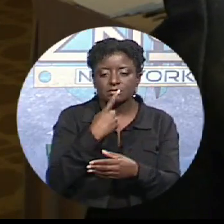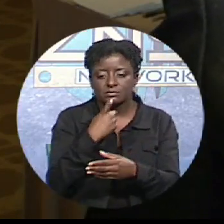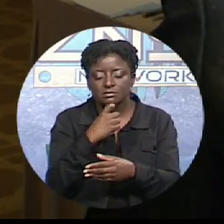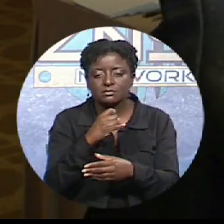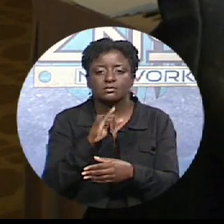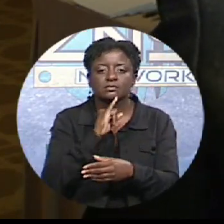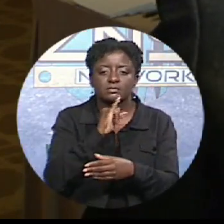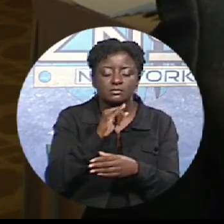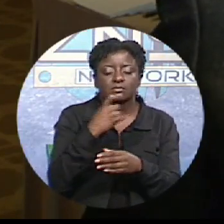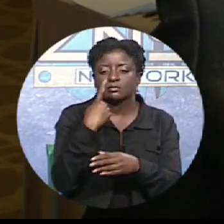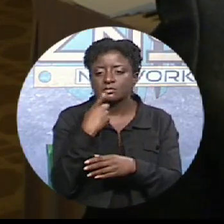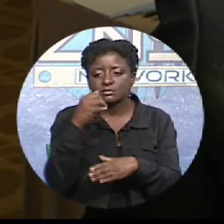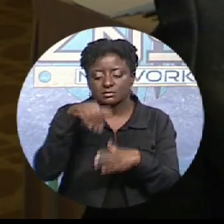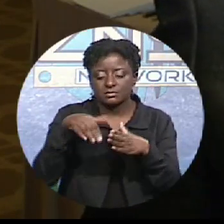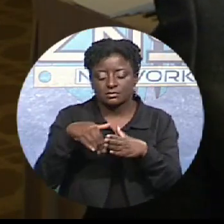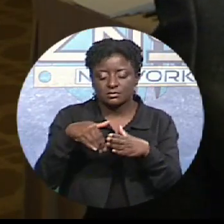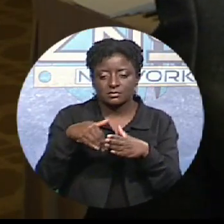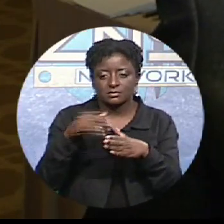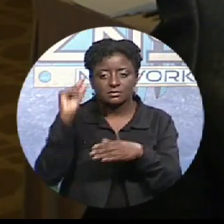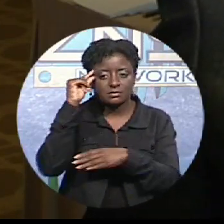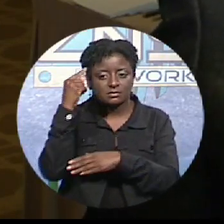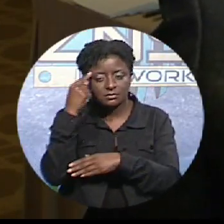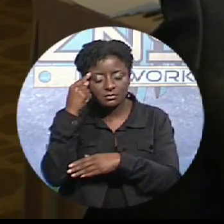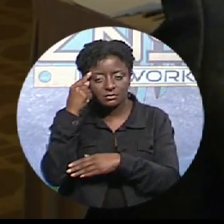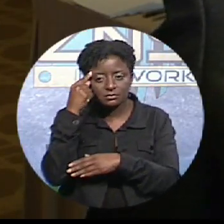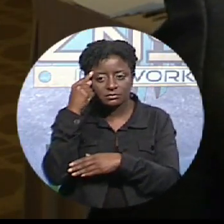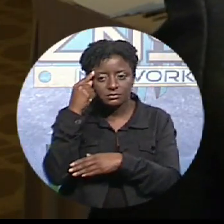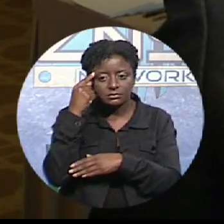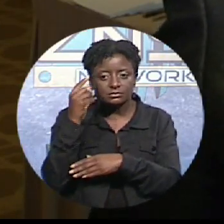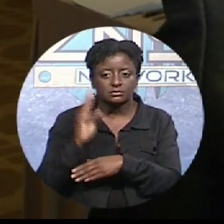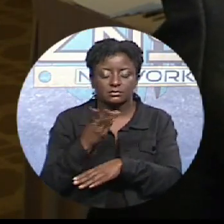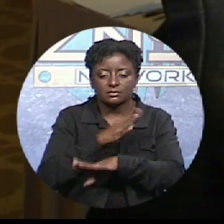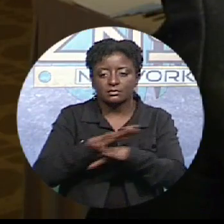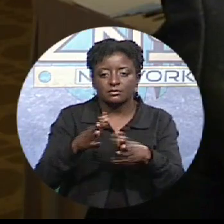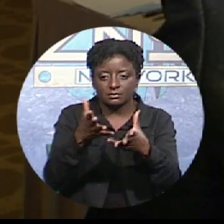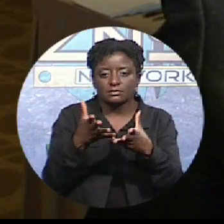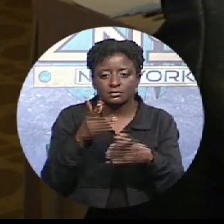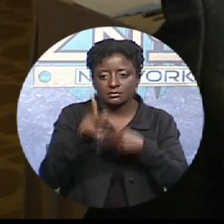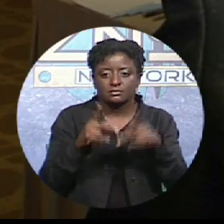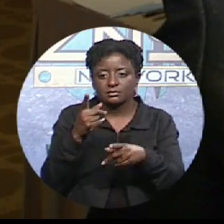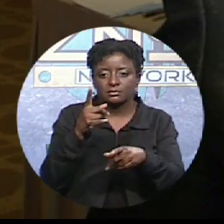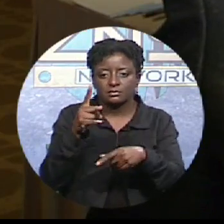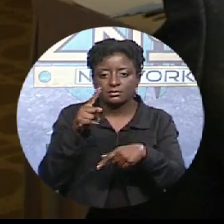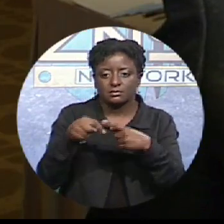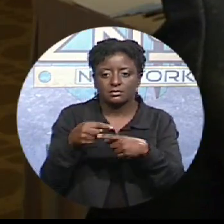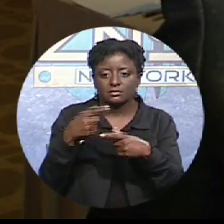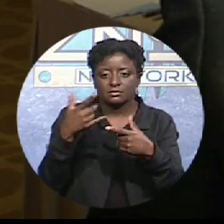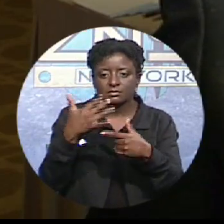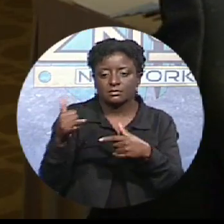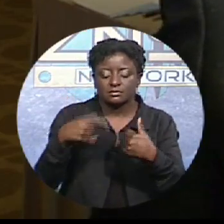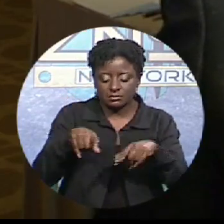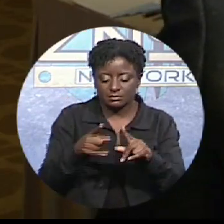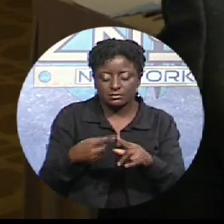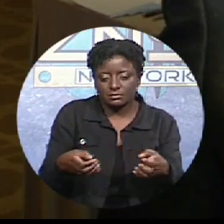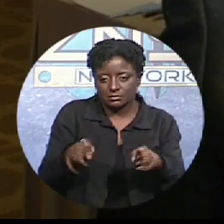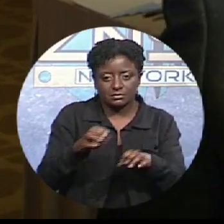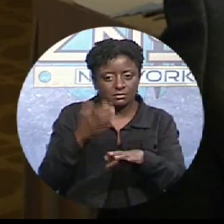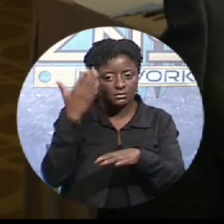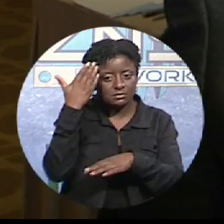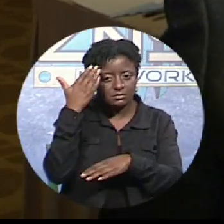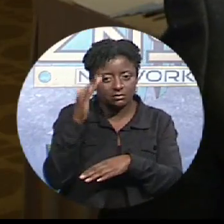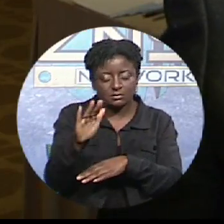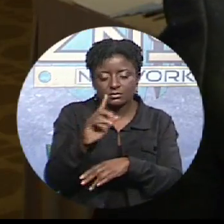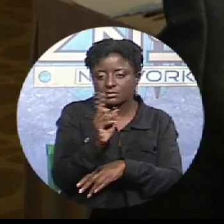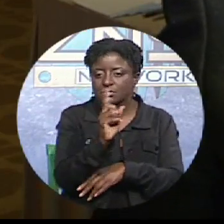government. We don't want persons, when they come, don't know where to sit, don't know which direction to go. So that's our training is